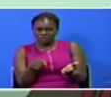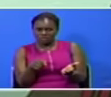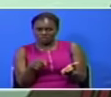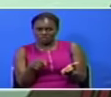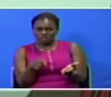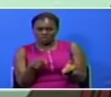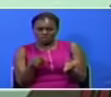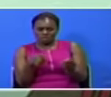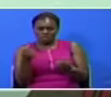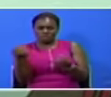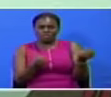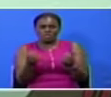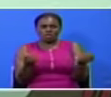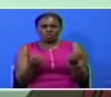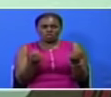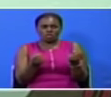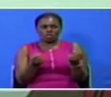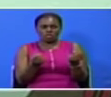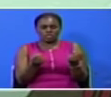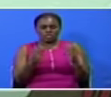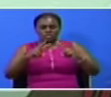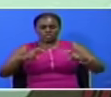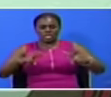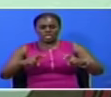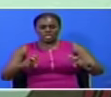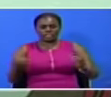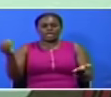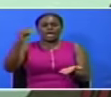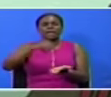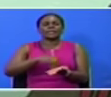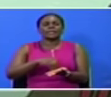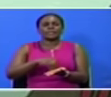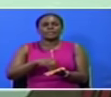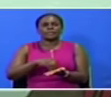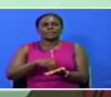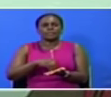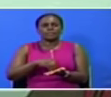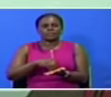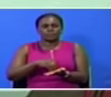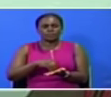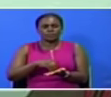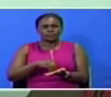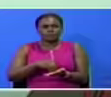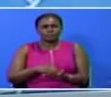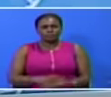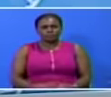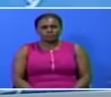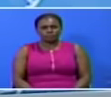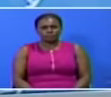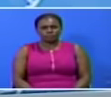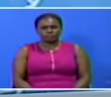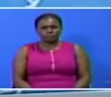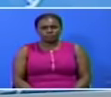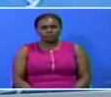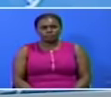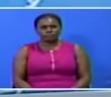that vehicle need to be checked on the structural part of it. Sarah Mwangi, KTN News.